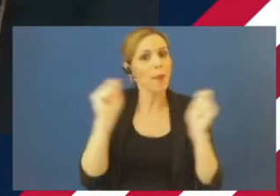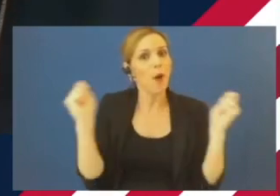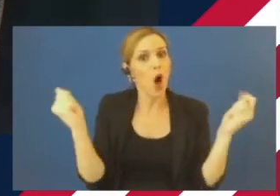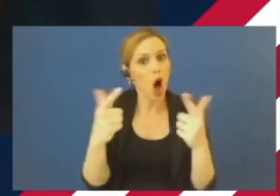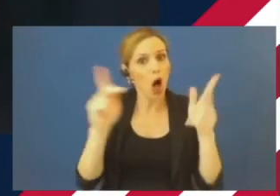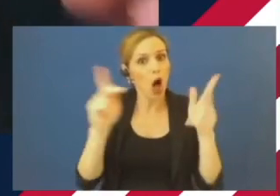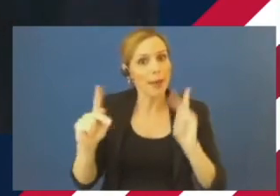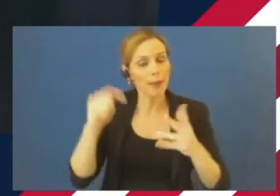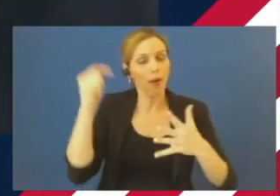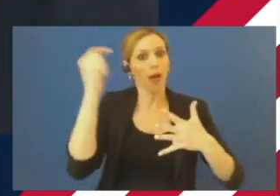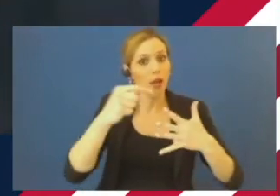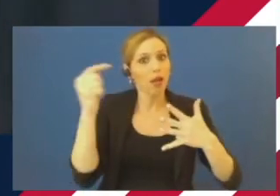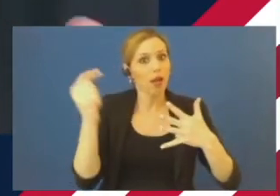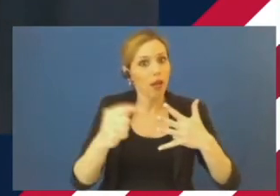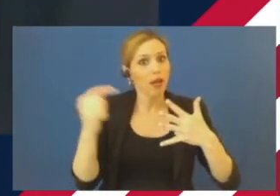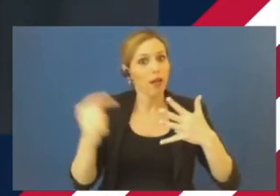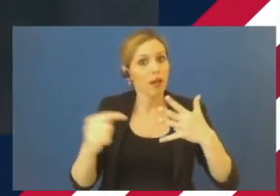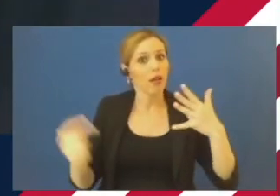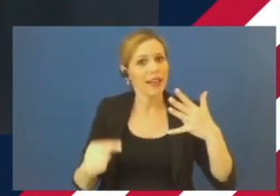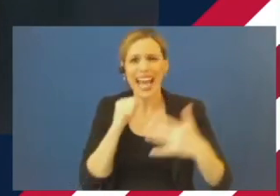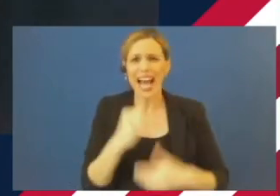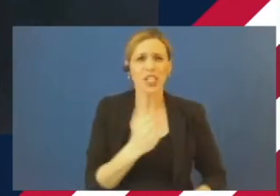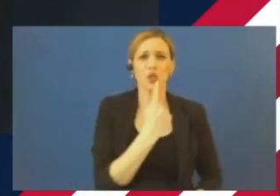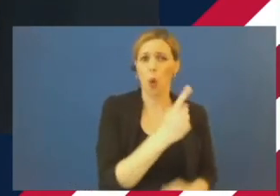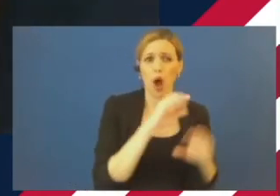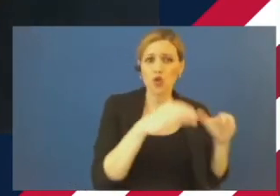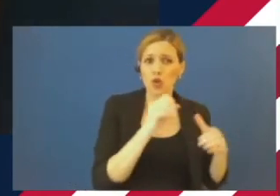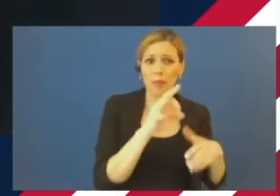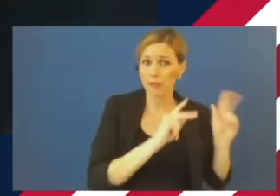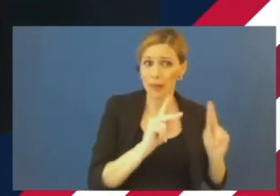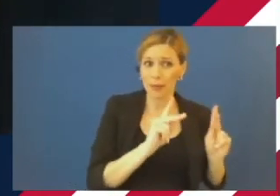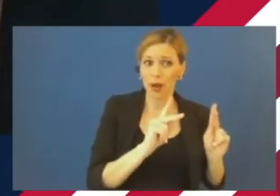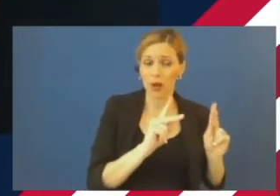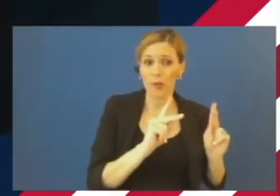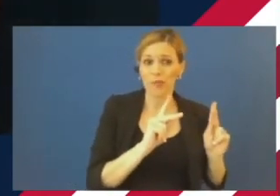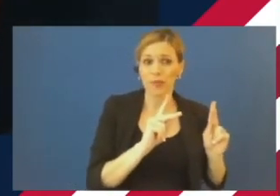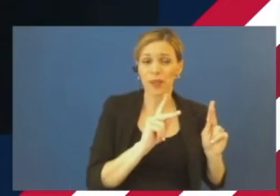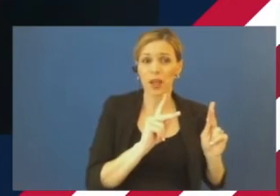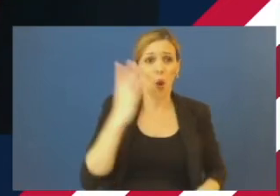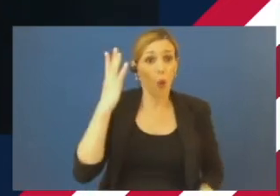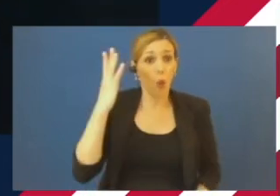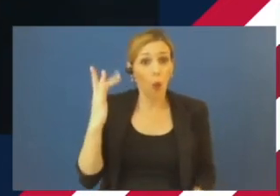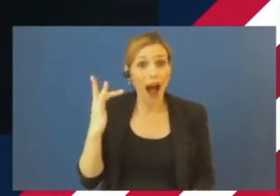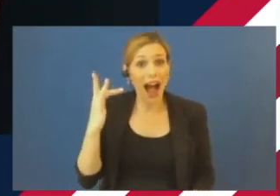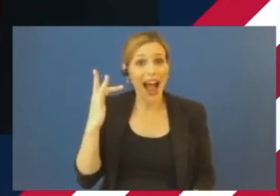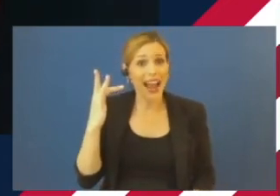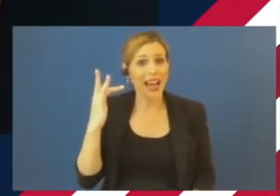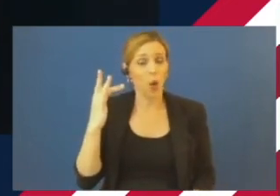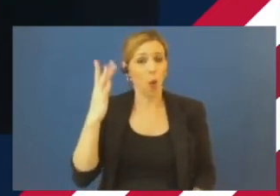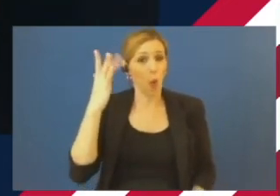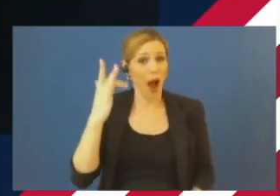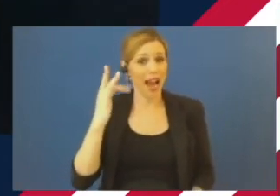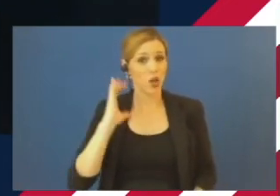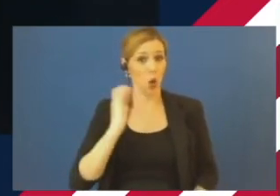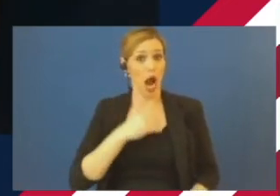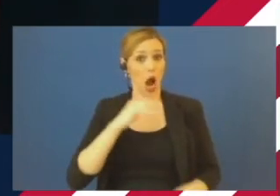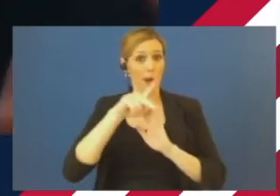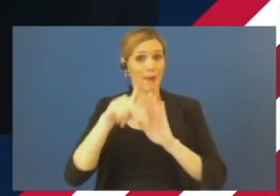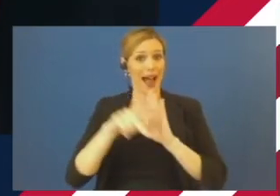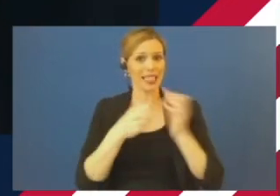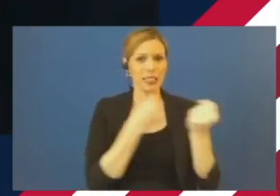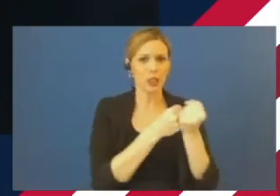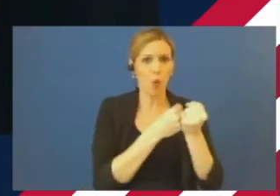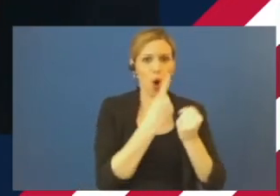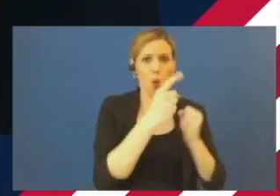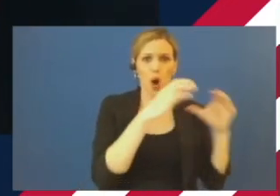on the West Coast. In other words, why can't we just disaggregate our policies and show how the policies will